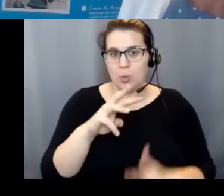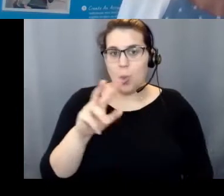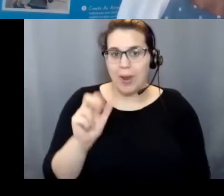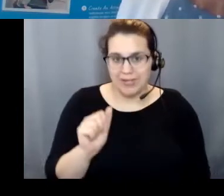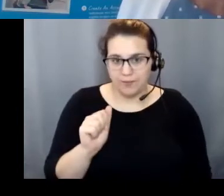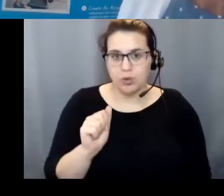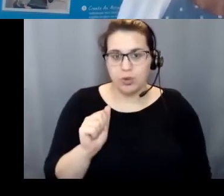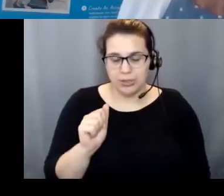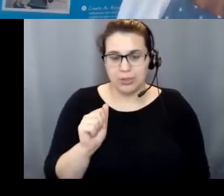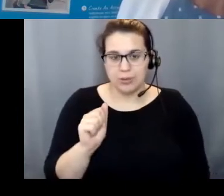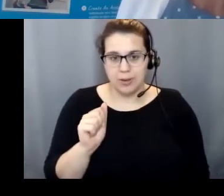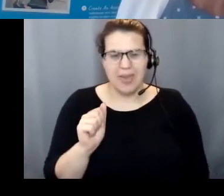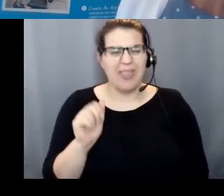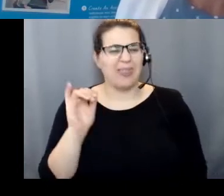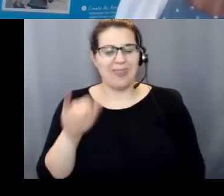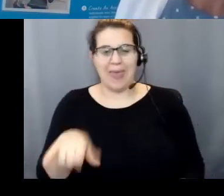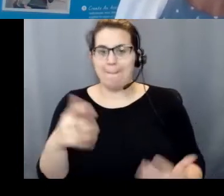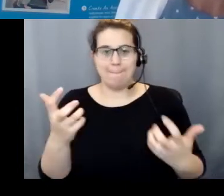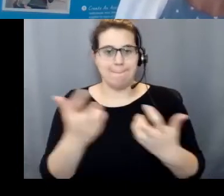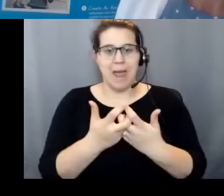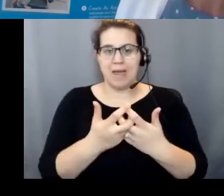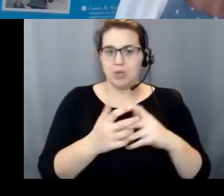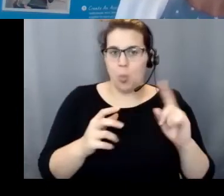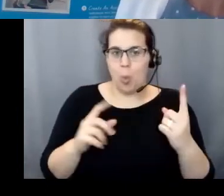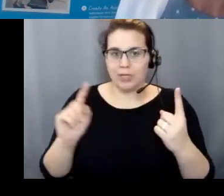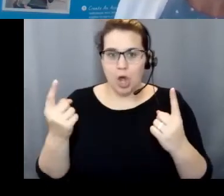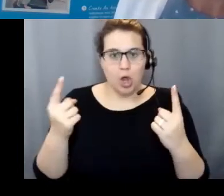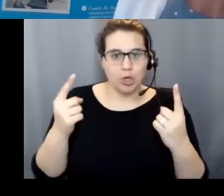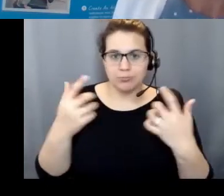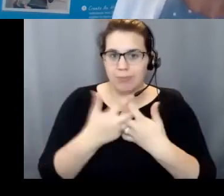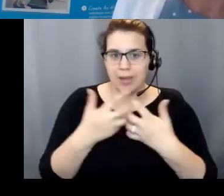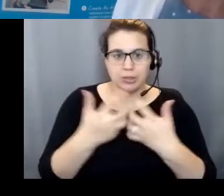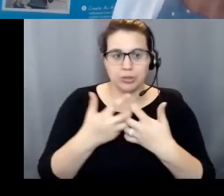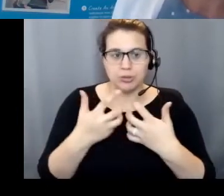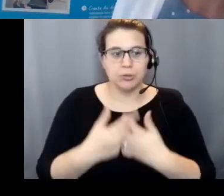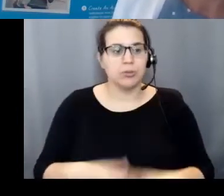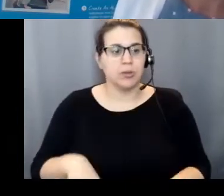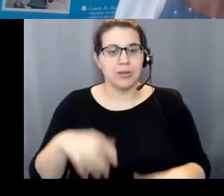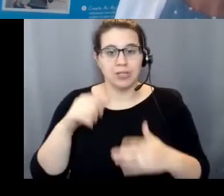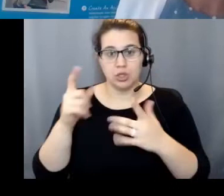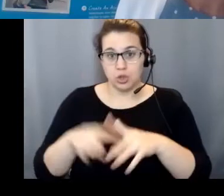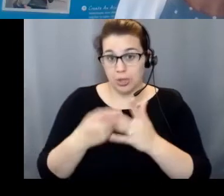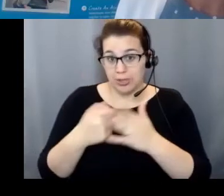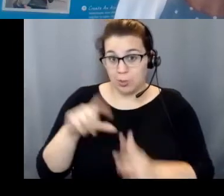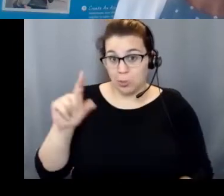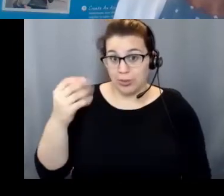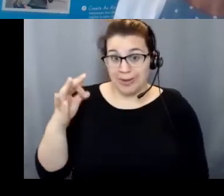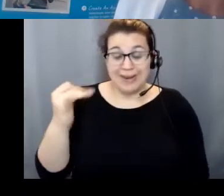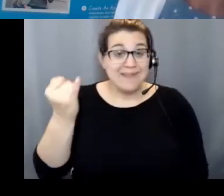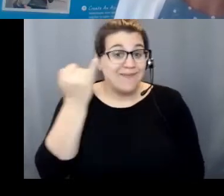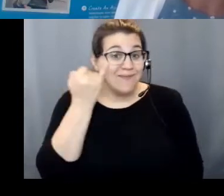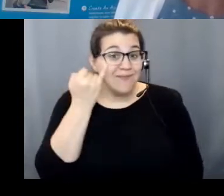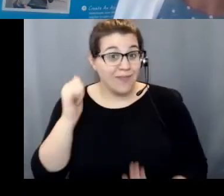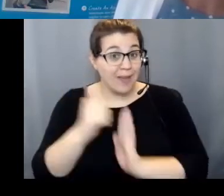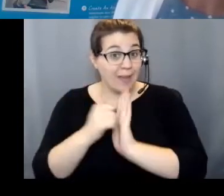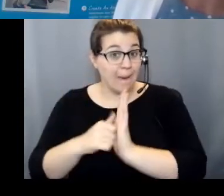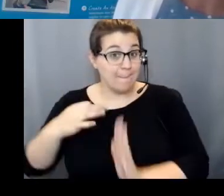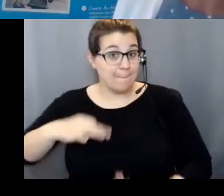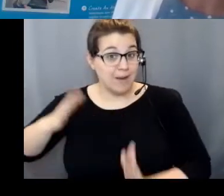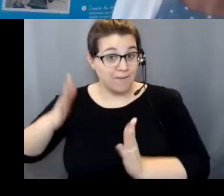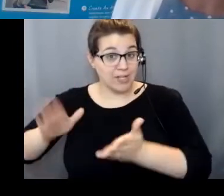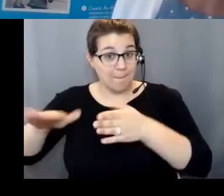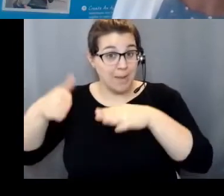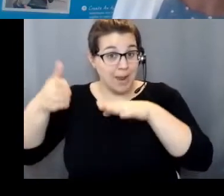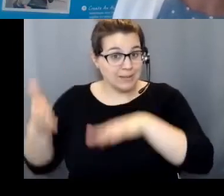dollar. And then also effective 2019, when the account beneficiary passes, West Virginia Medicaid